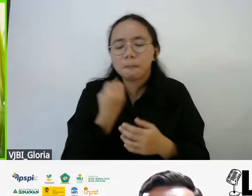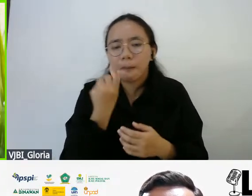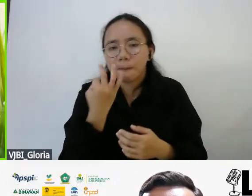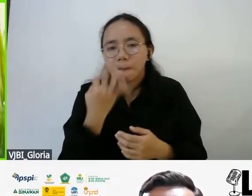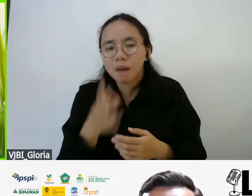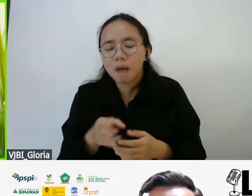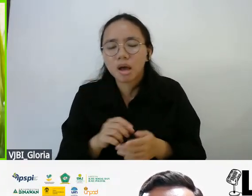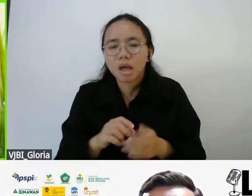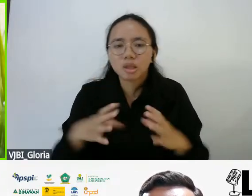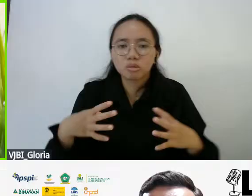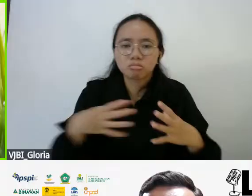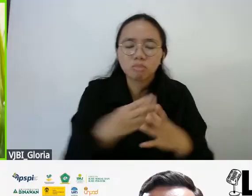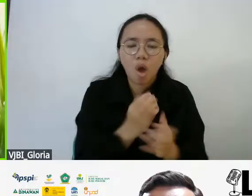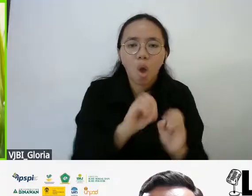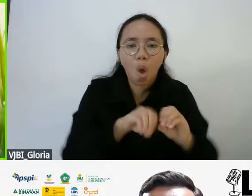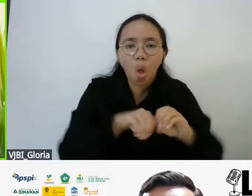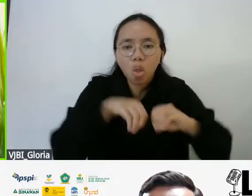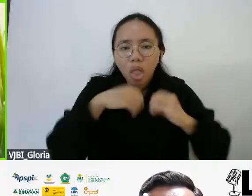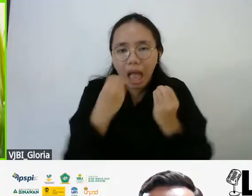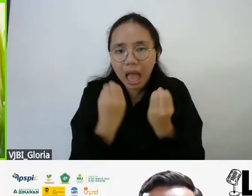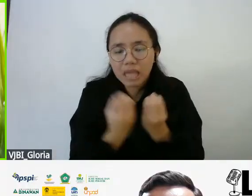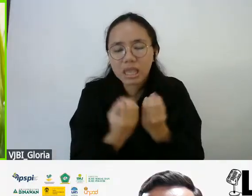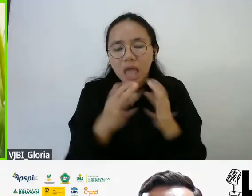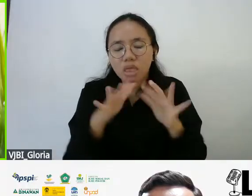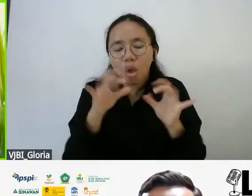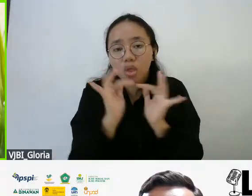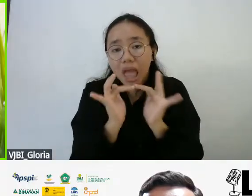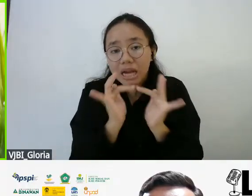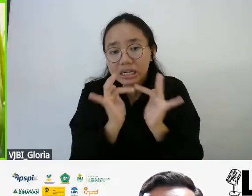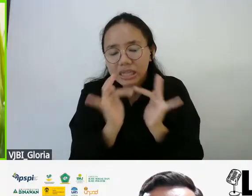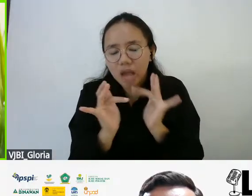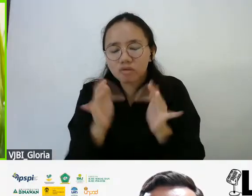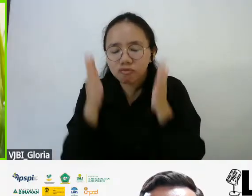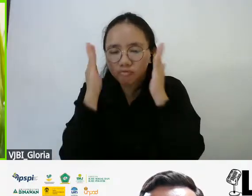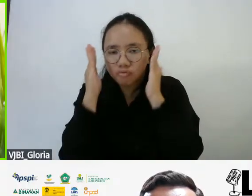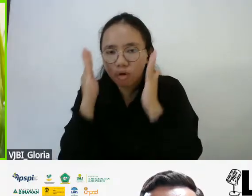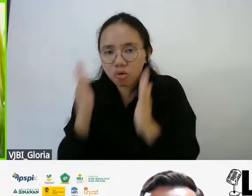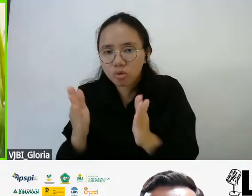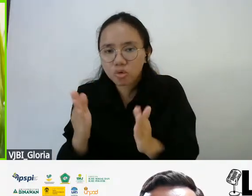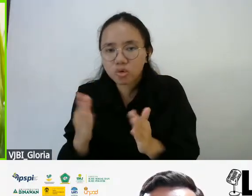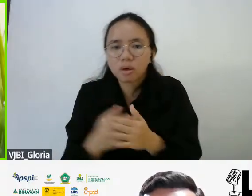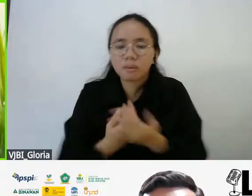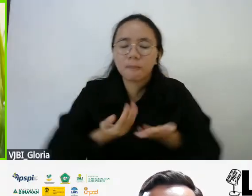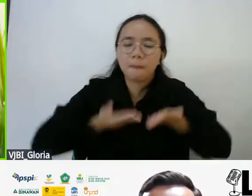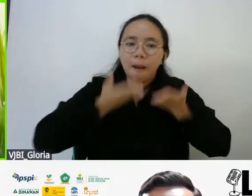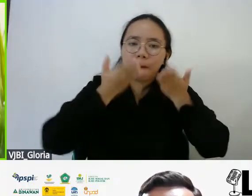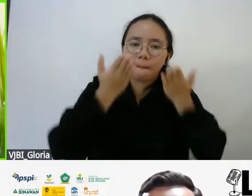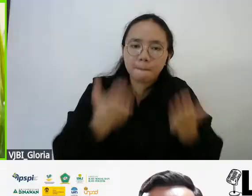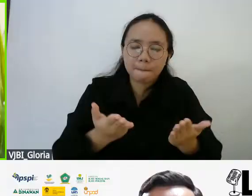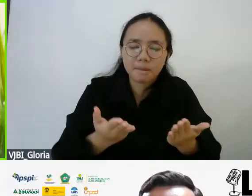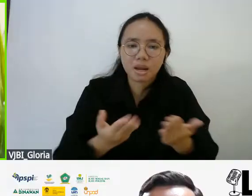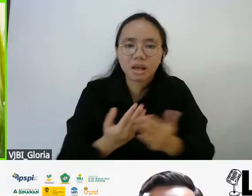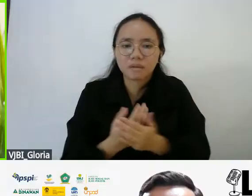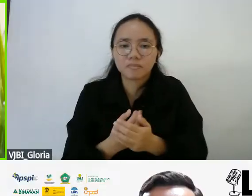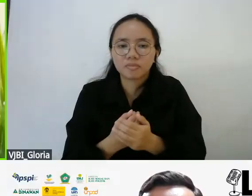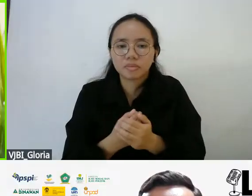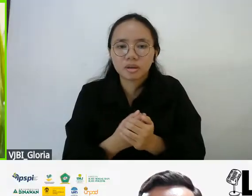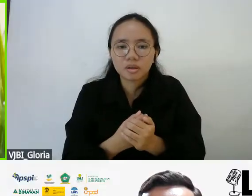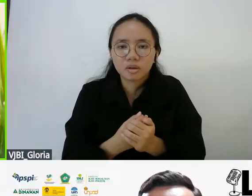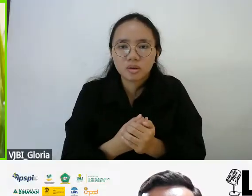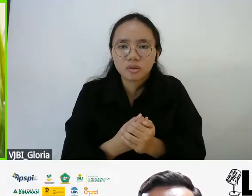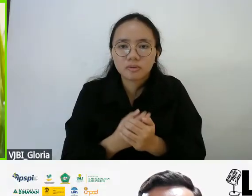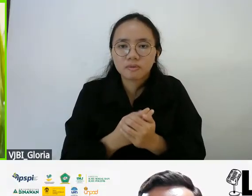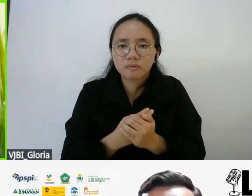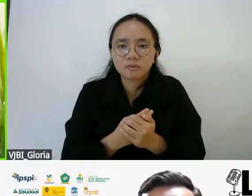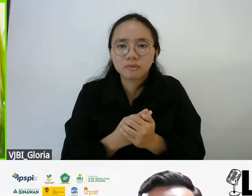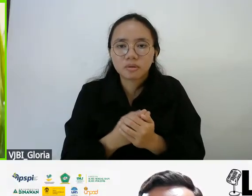are virtual. Some people, it's difficult for them to leave their house, but I make sure I check it out